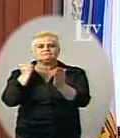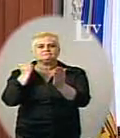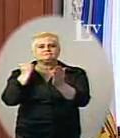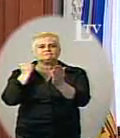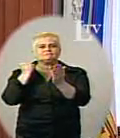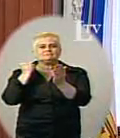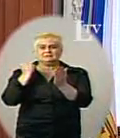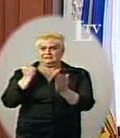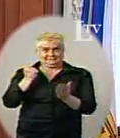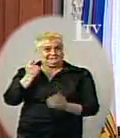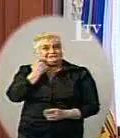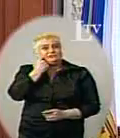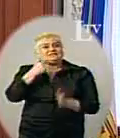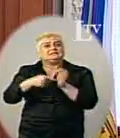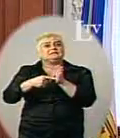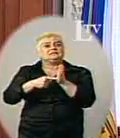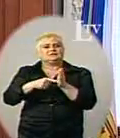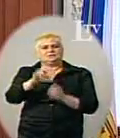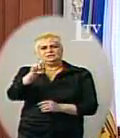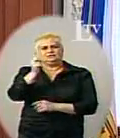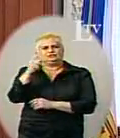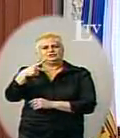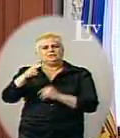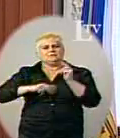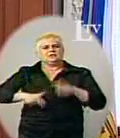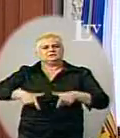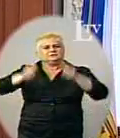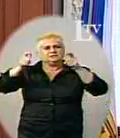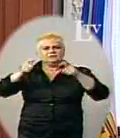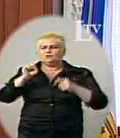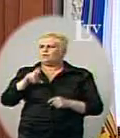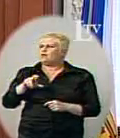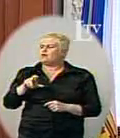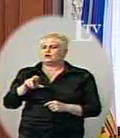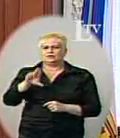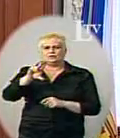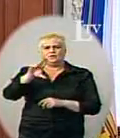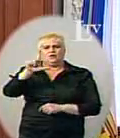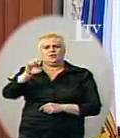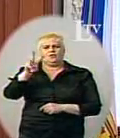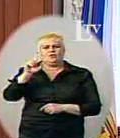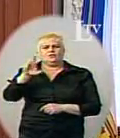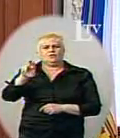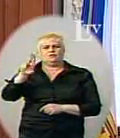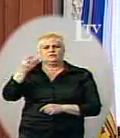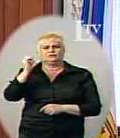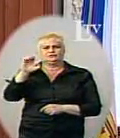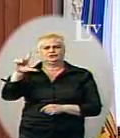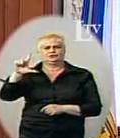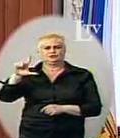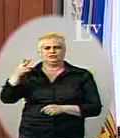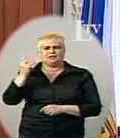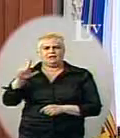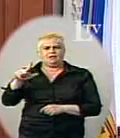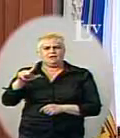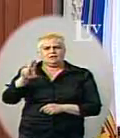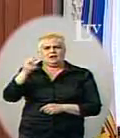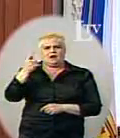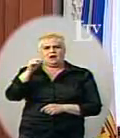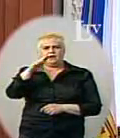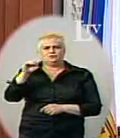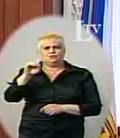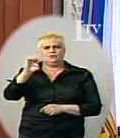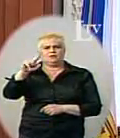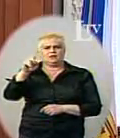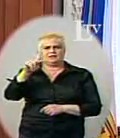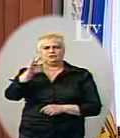the shipbuilding contract, the Lower Churchill hydroelectric project, and Shell Oil's commitment to invest